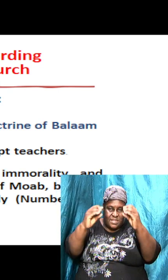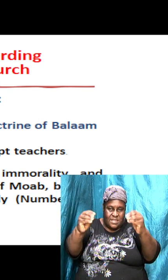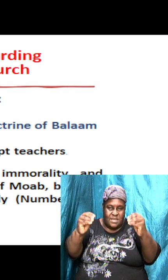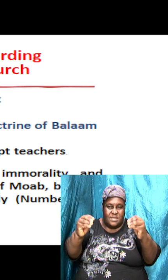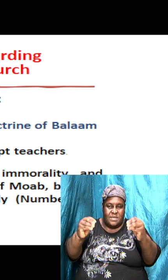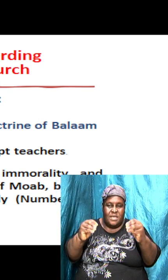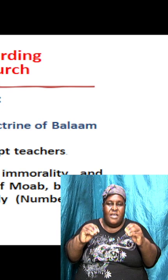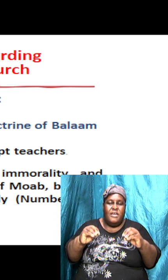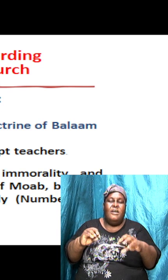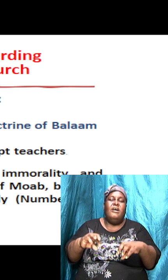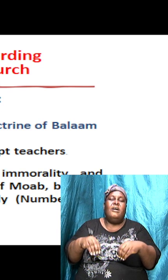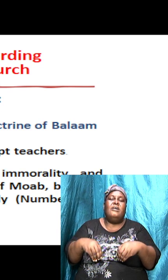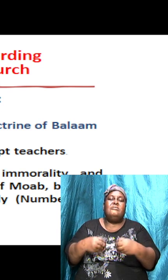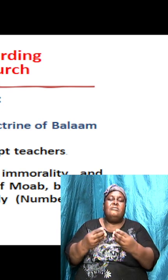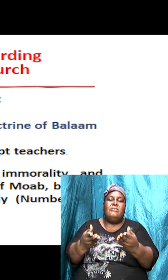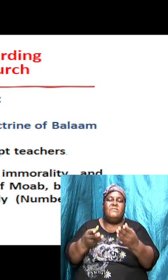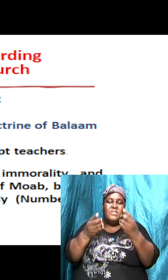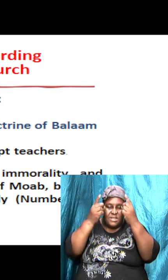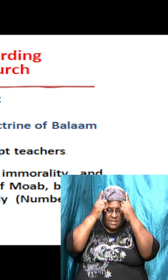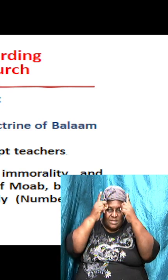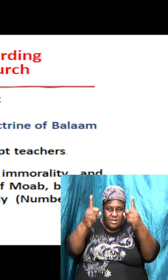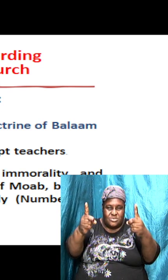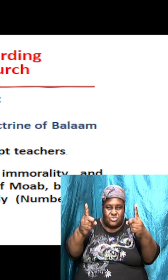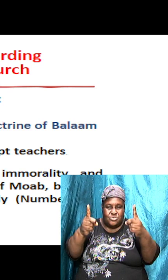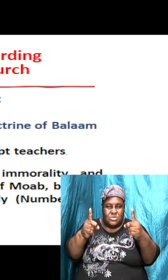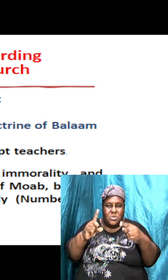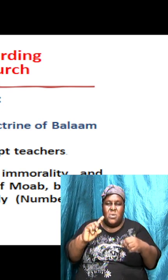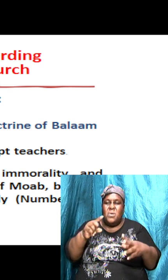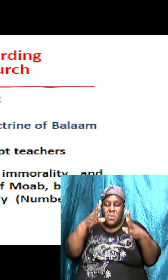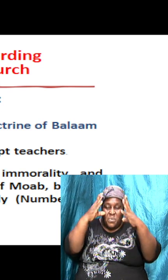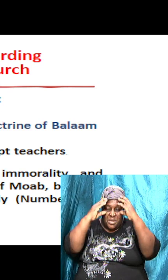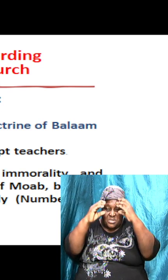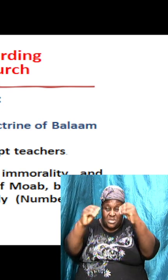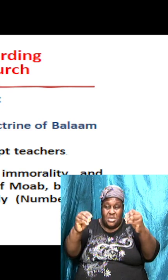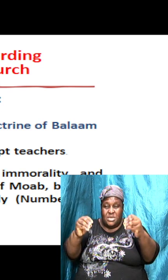essentially presenting a doctrine where they teach